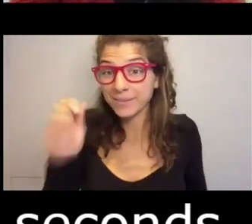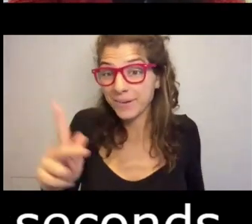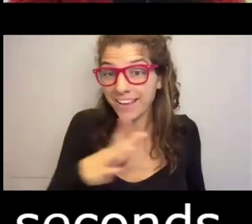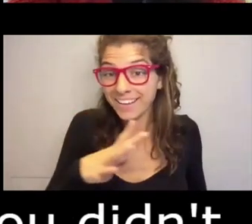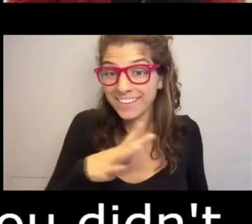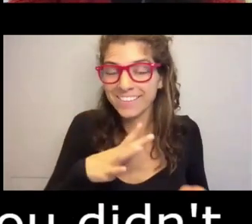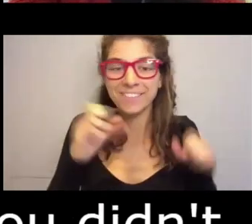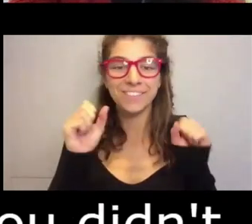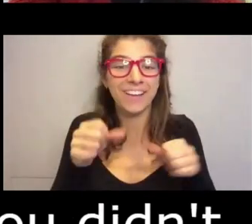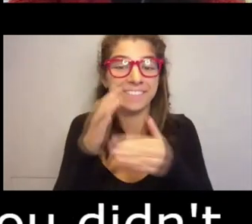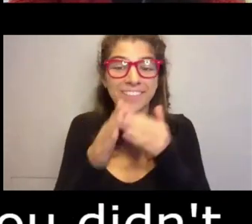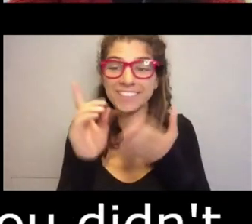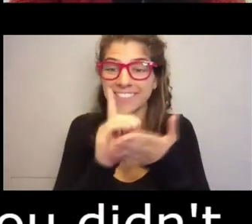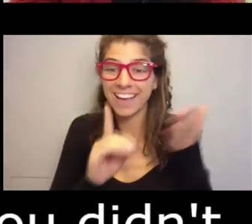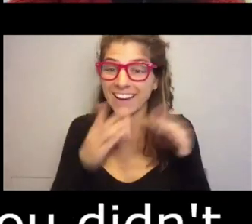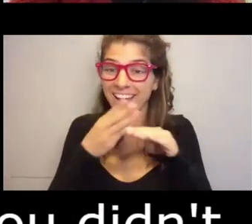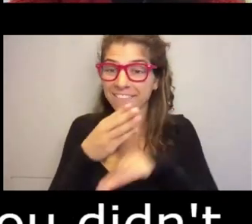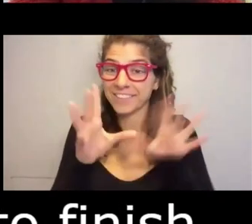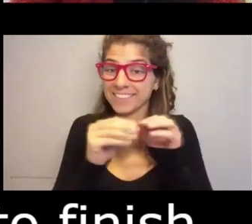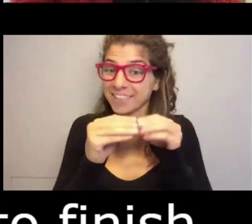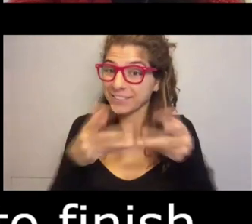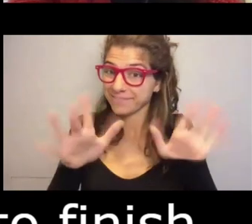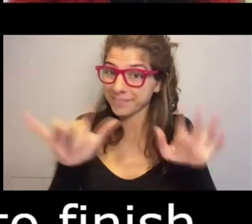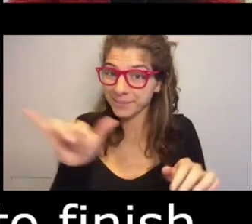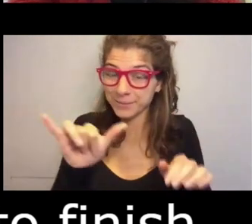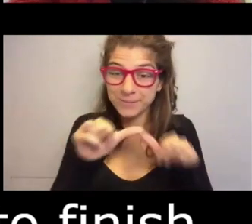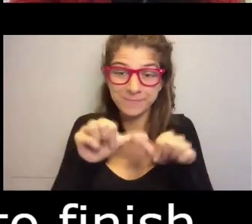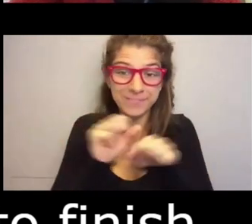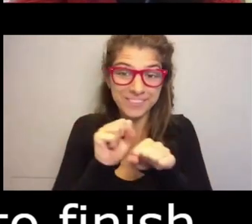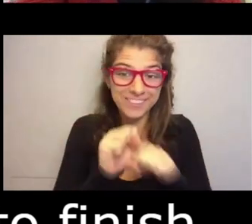You're welcome to finish your design after the session as well.